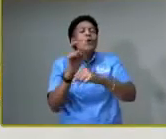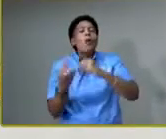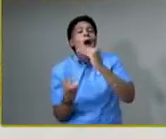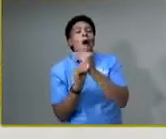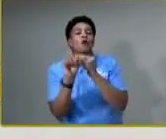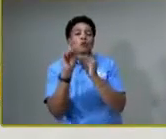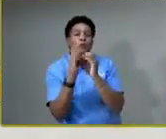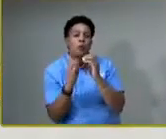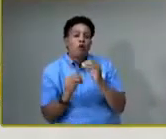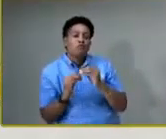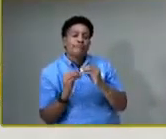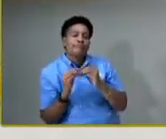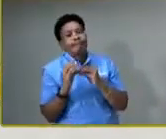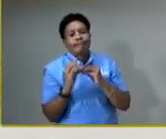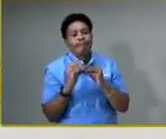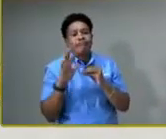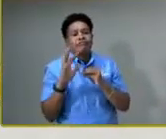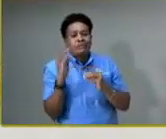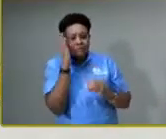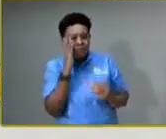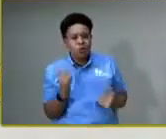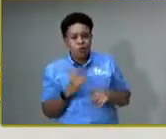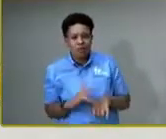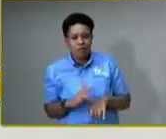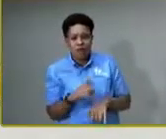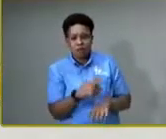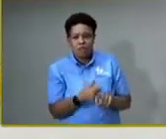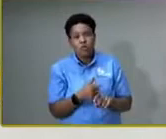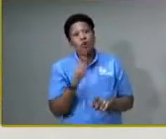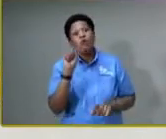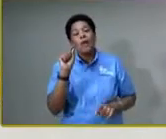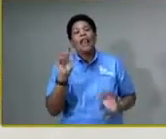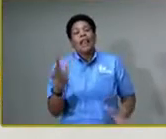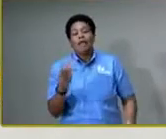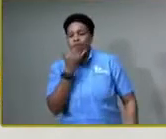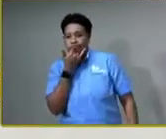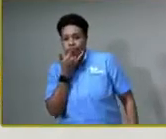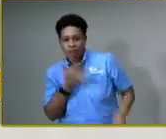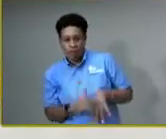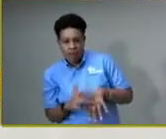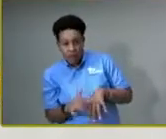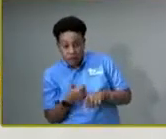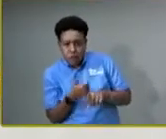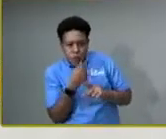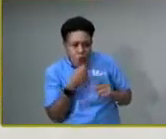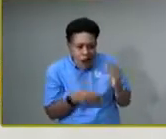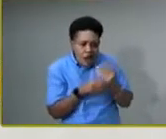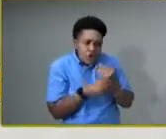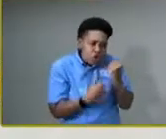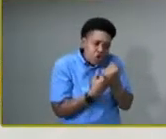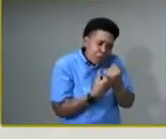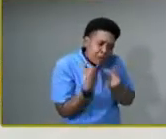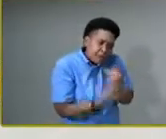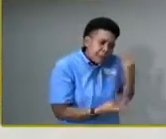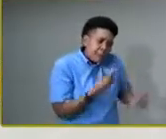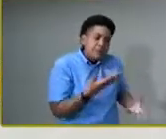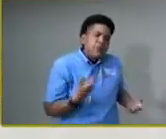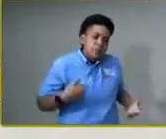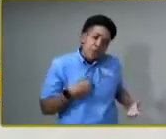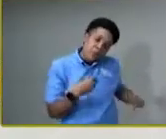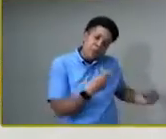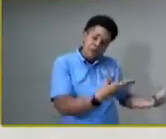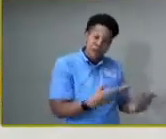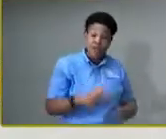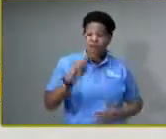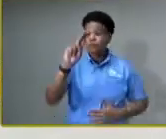20 beds, and we're providing for them some additional infrastructure to support that. As well as at the University Hospital of the